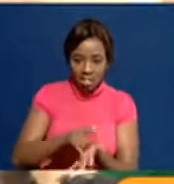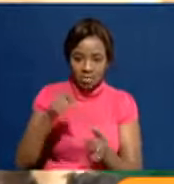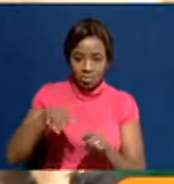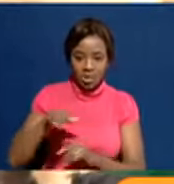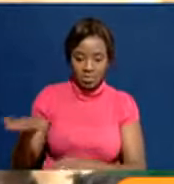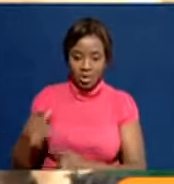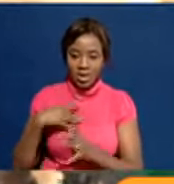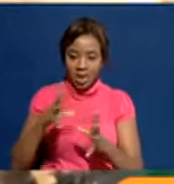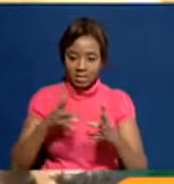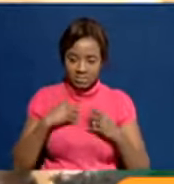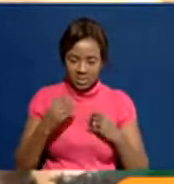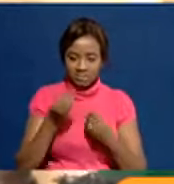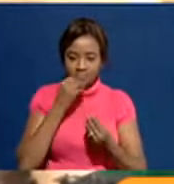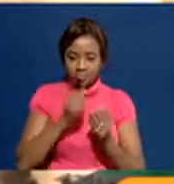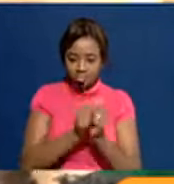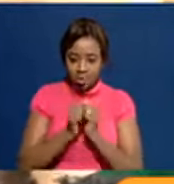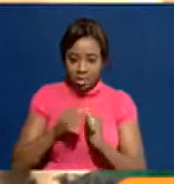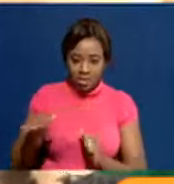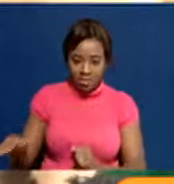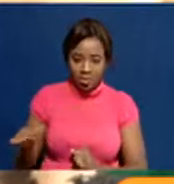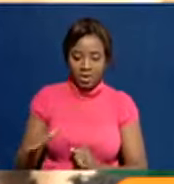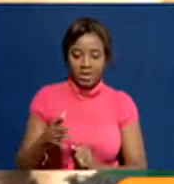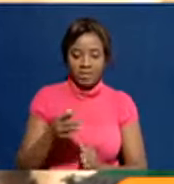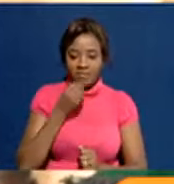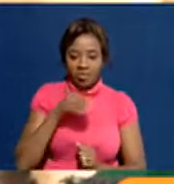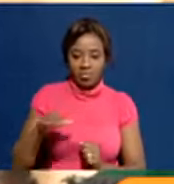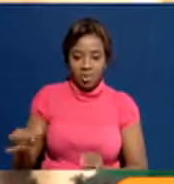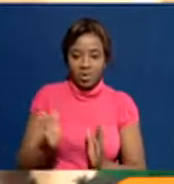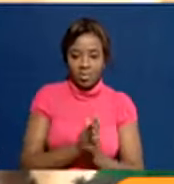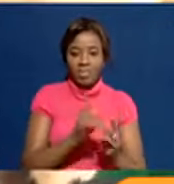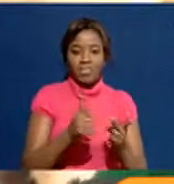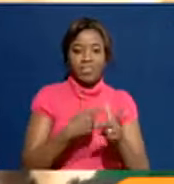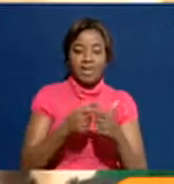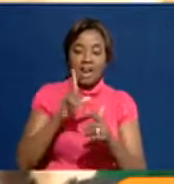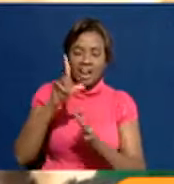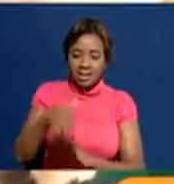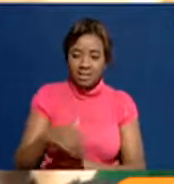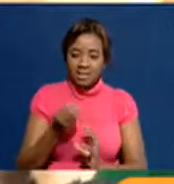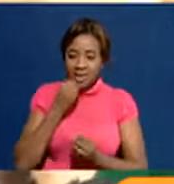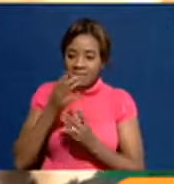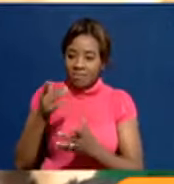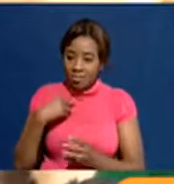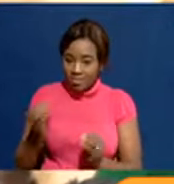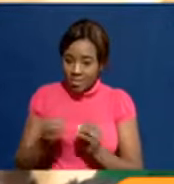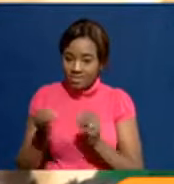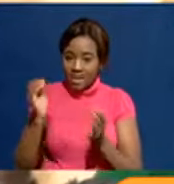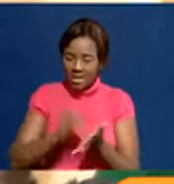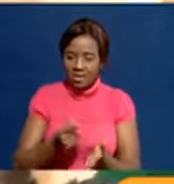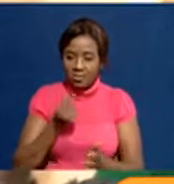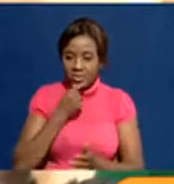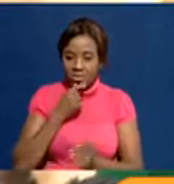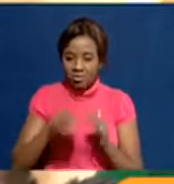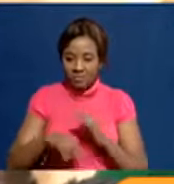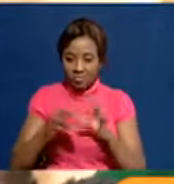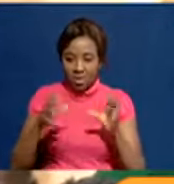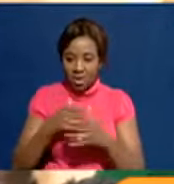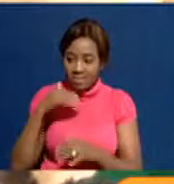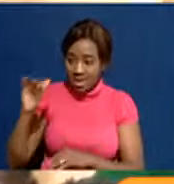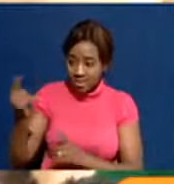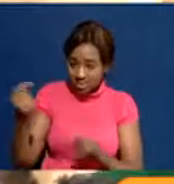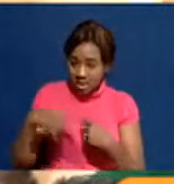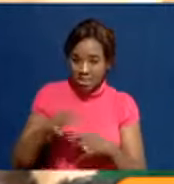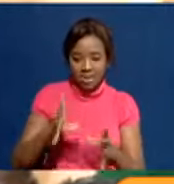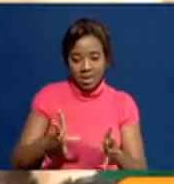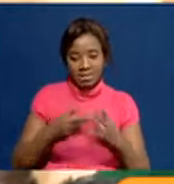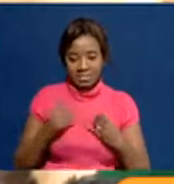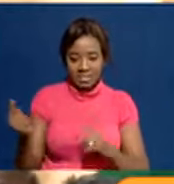together. When he learned that we are having lunch with Gor Mahia again, I requested him to come, and he's been able to come and join